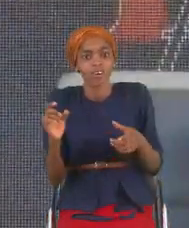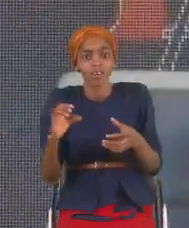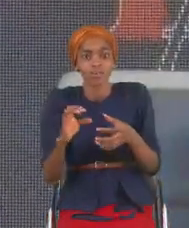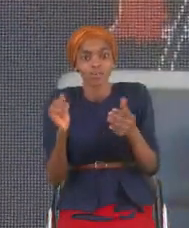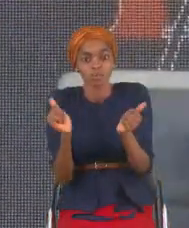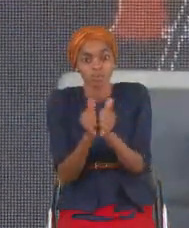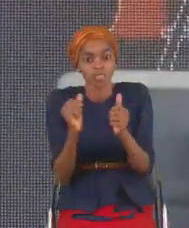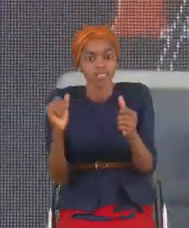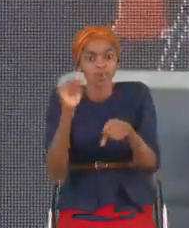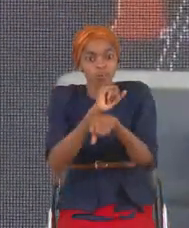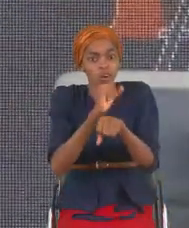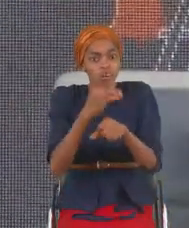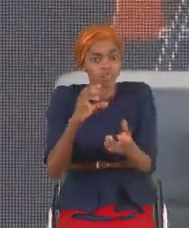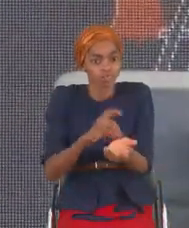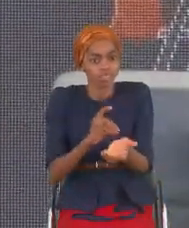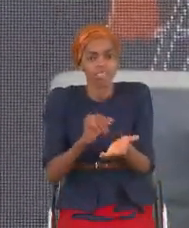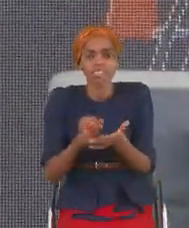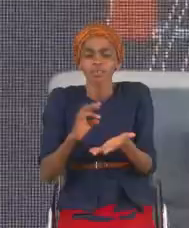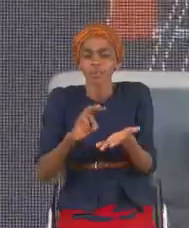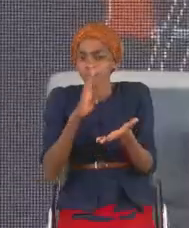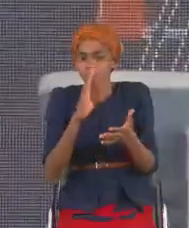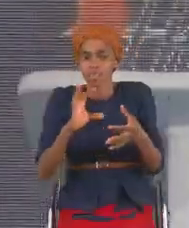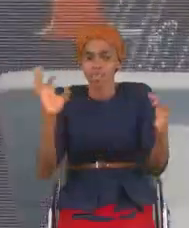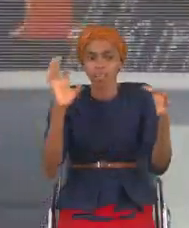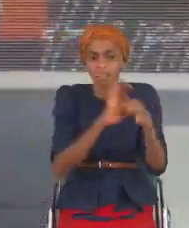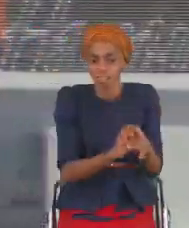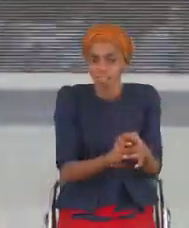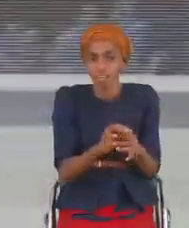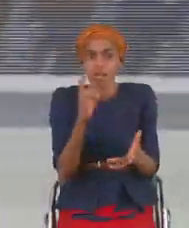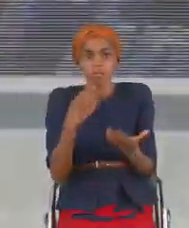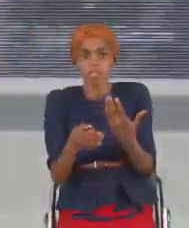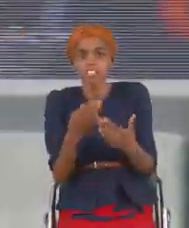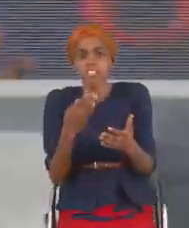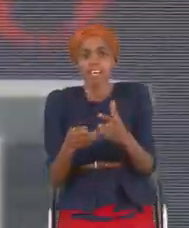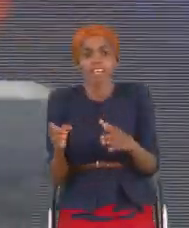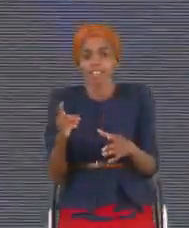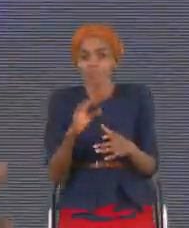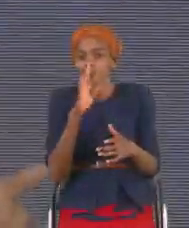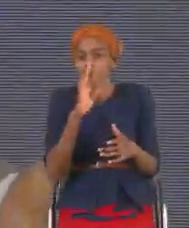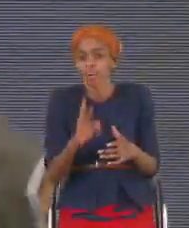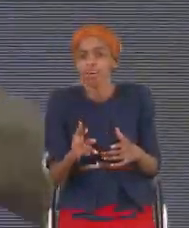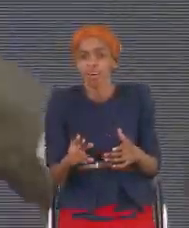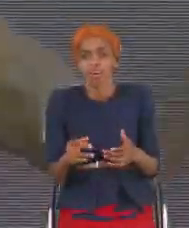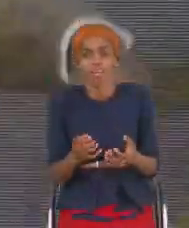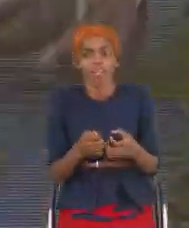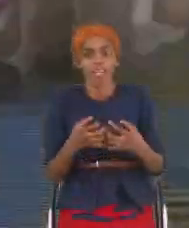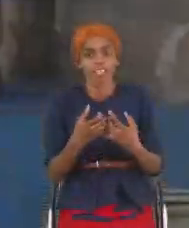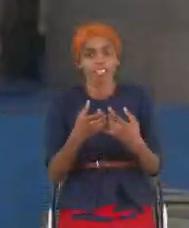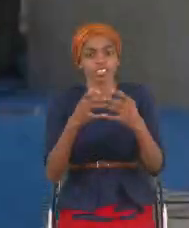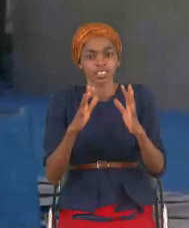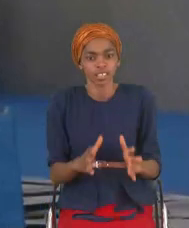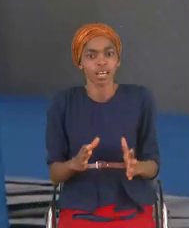doctor that should be an entanglement if you're an engineer another person is a